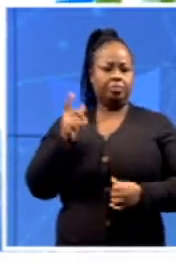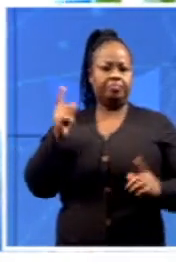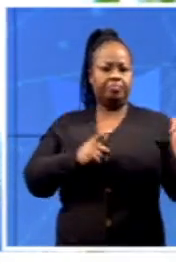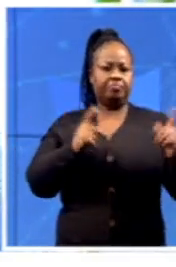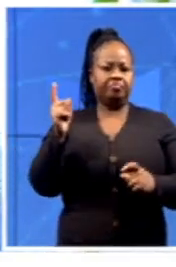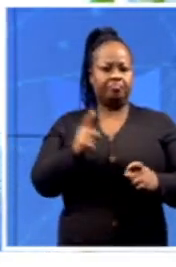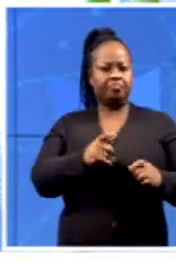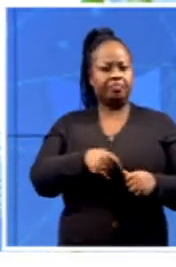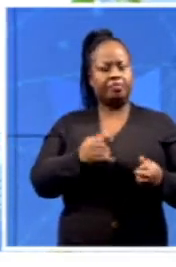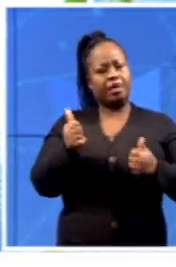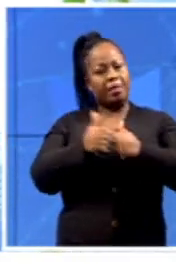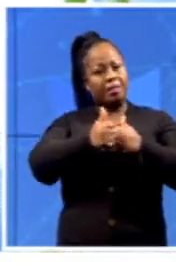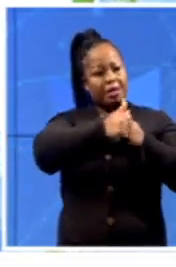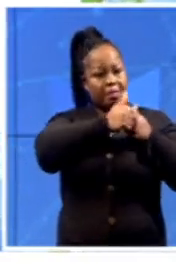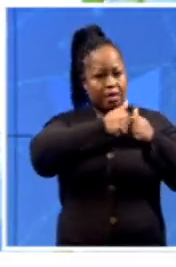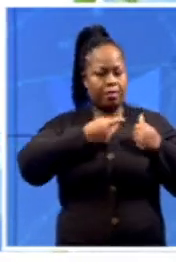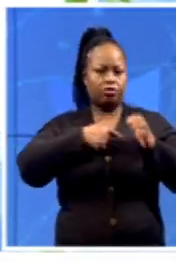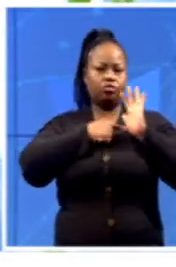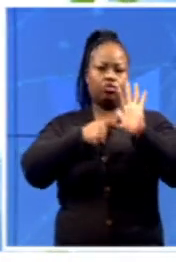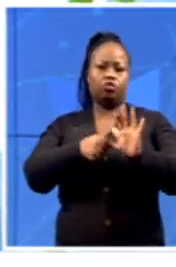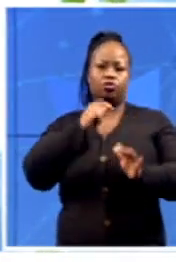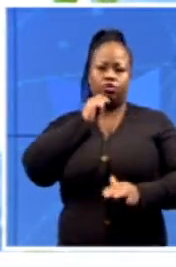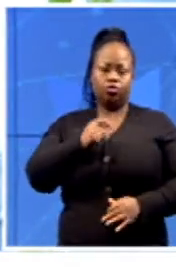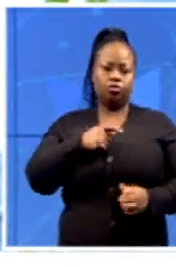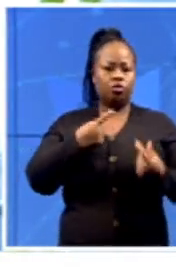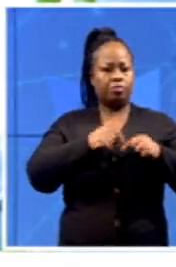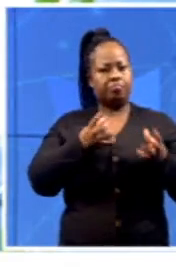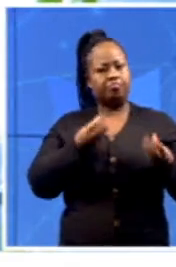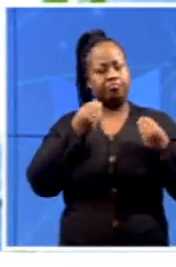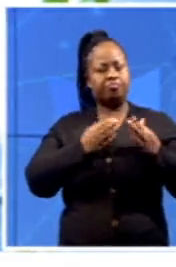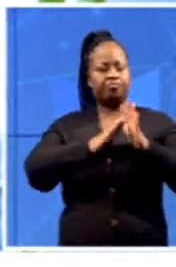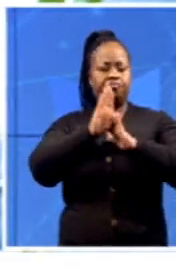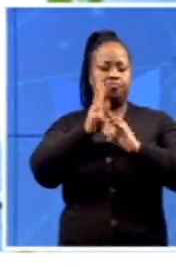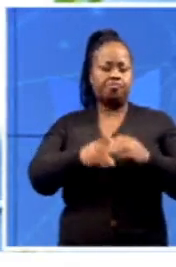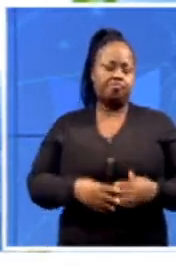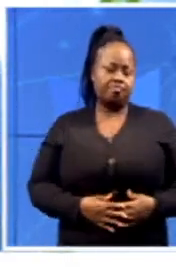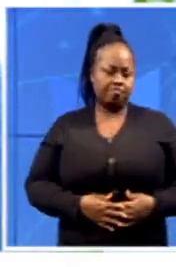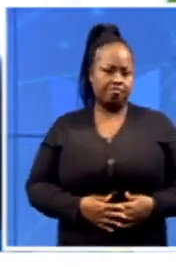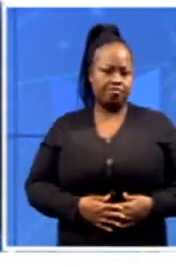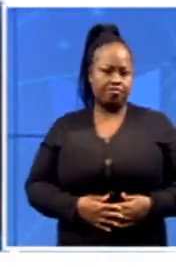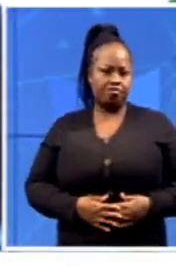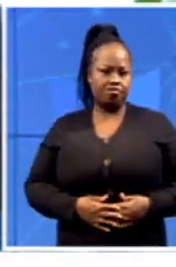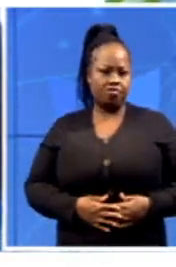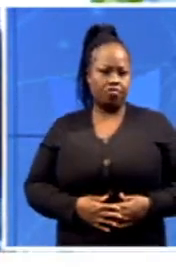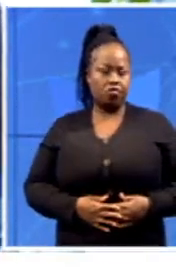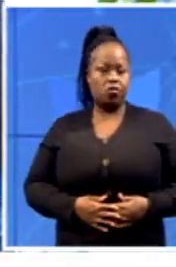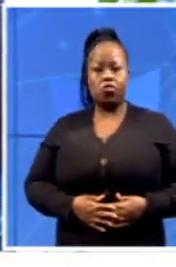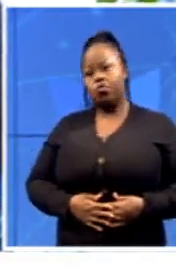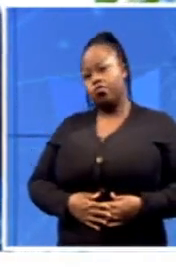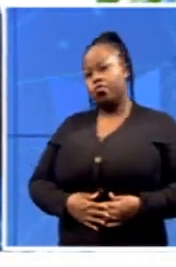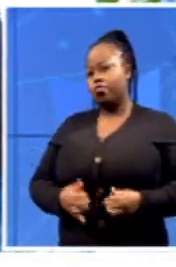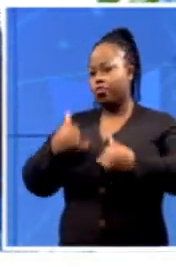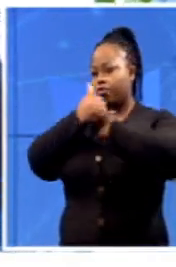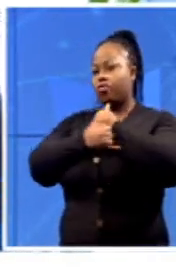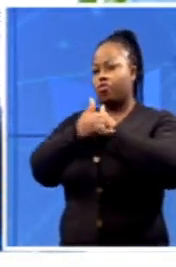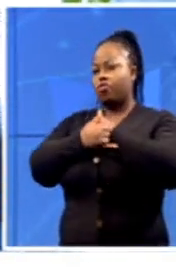coming here and trade partners does show that indeed we will recover and we are on the road to recovery. And also, how many